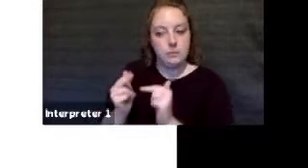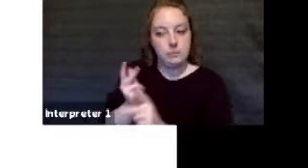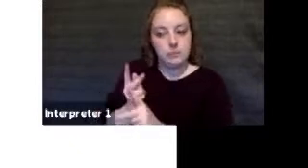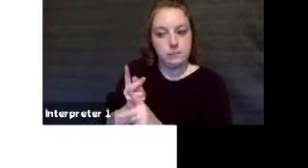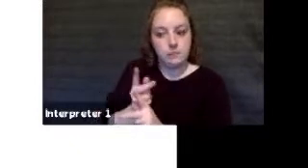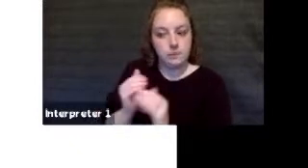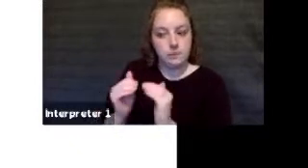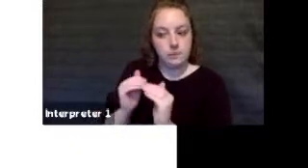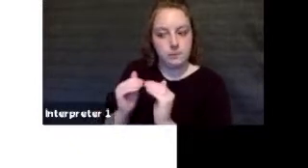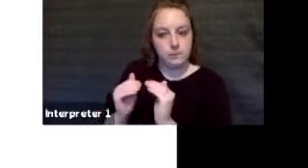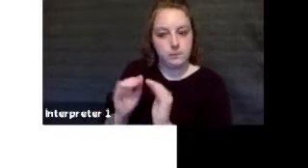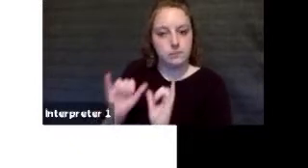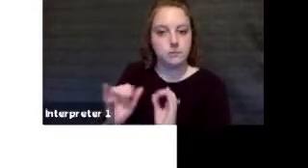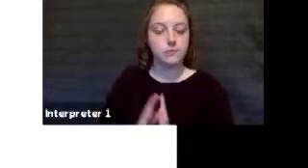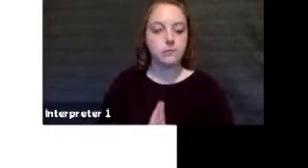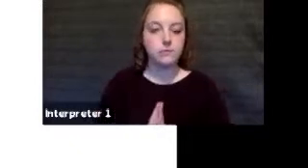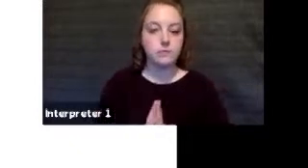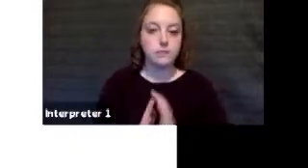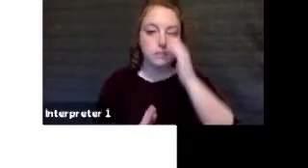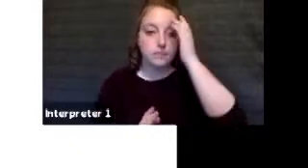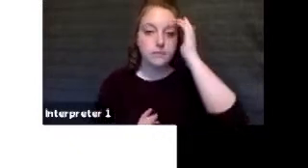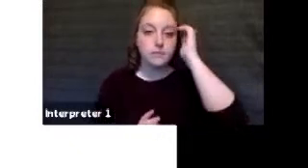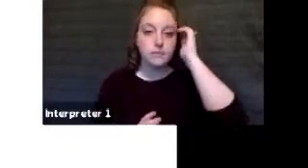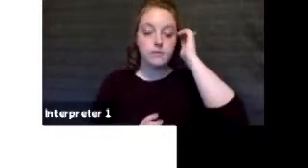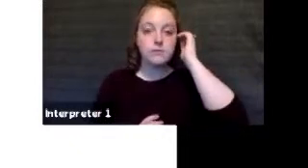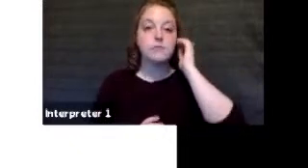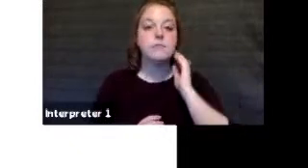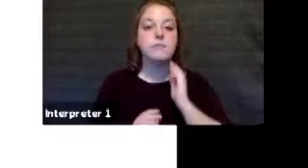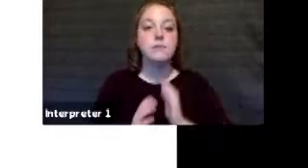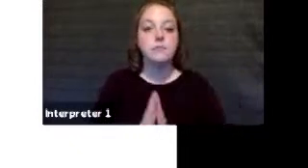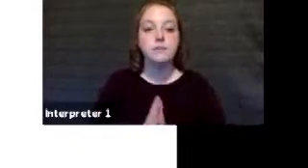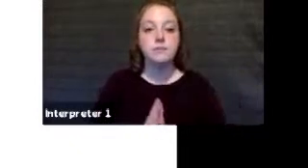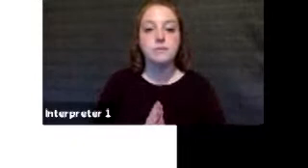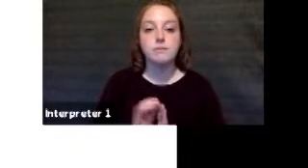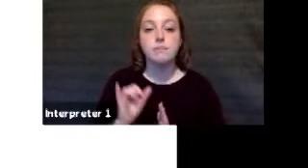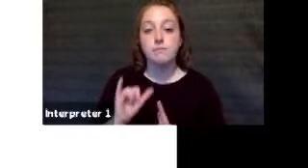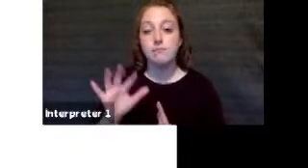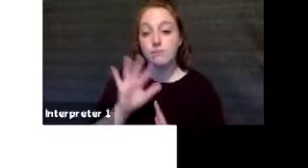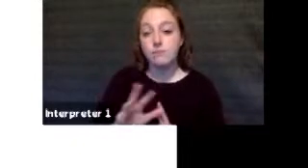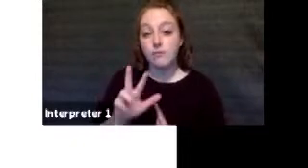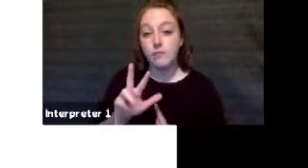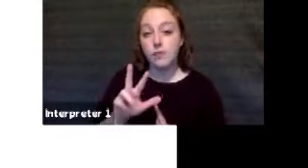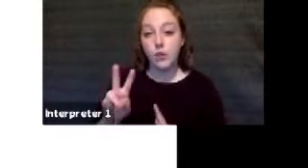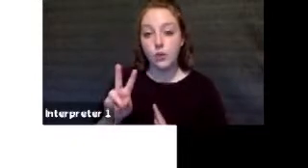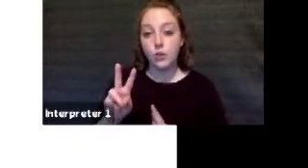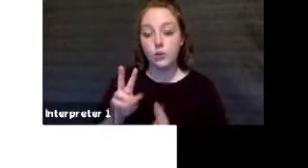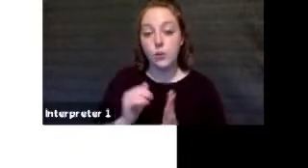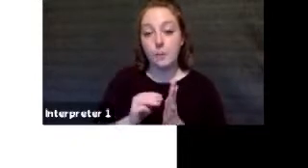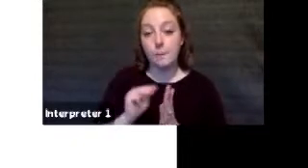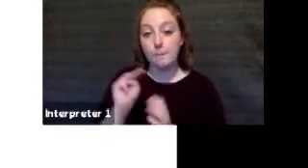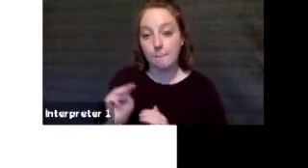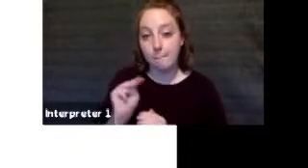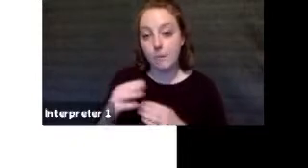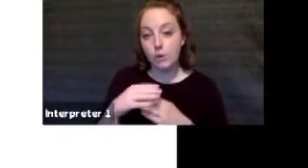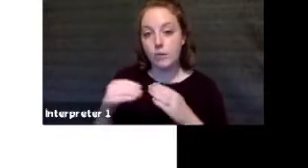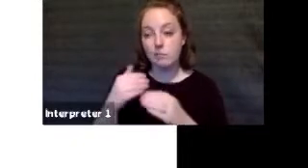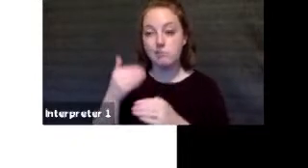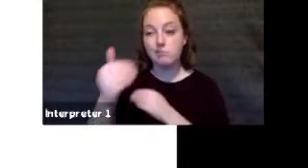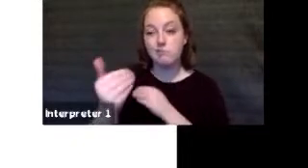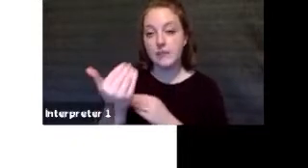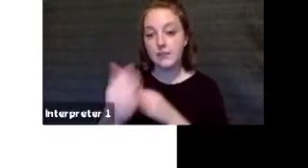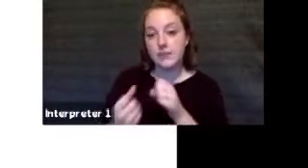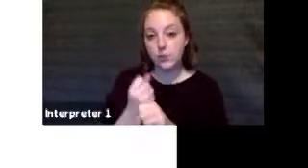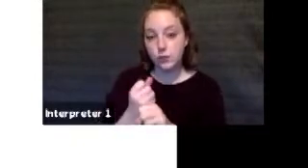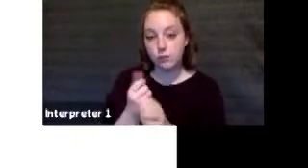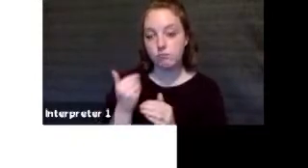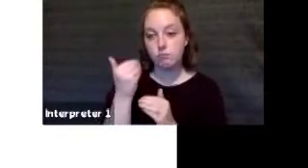overall. And that's pegged at about $32 million over the next 15 years. And then folks who want to dig